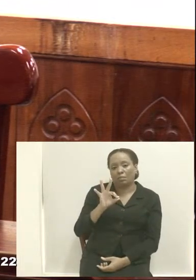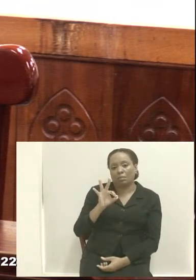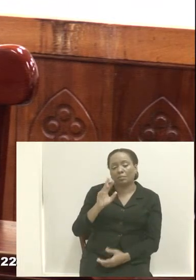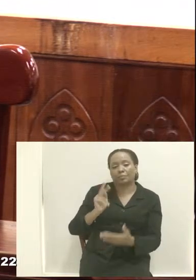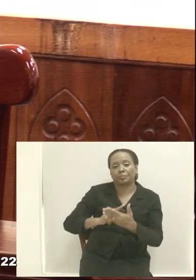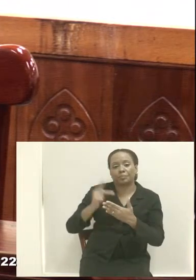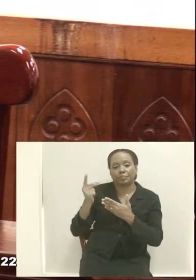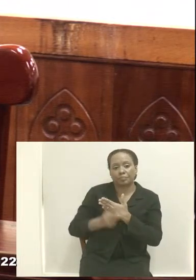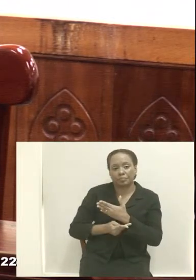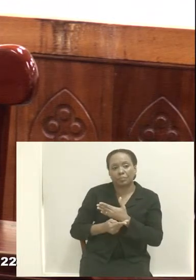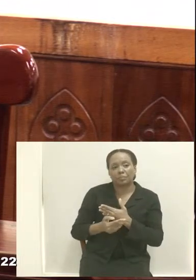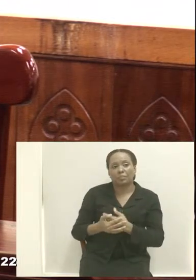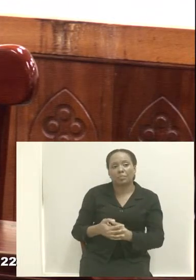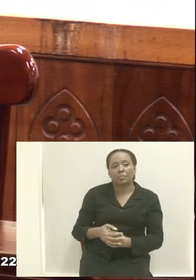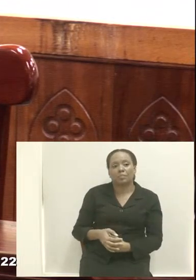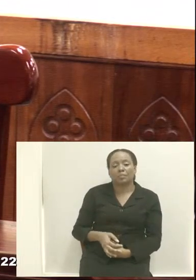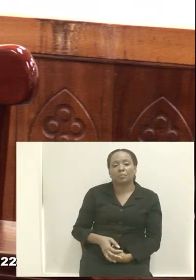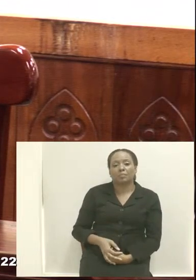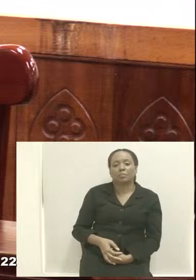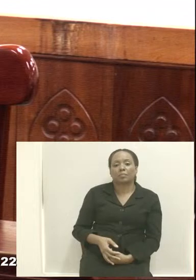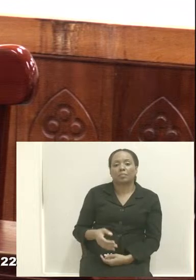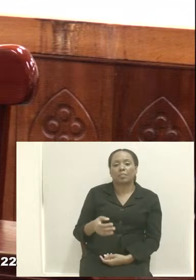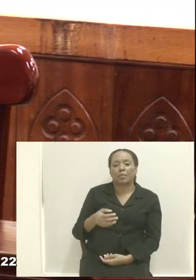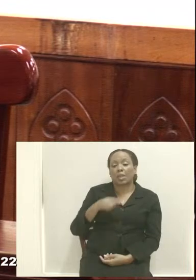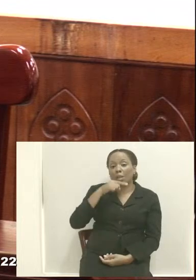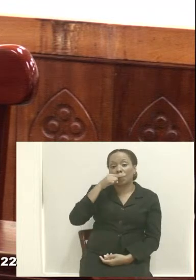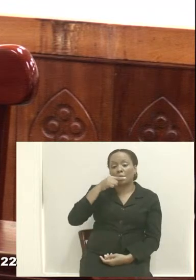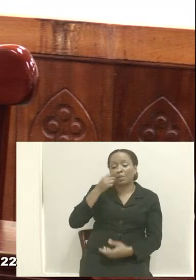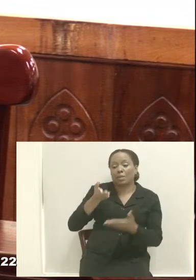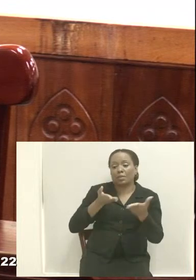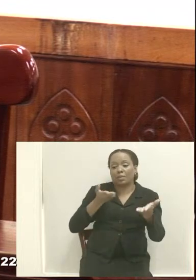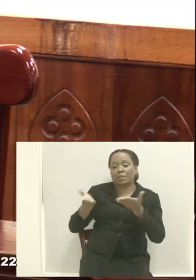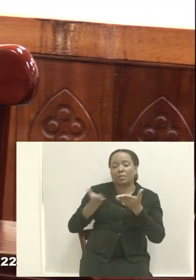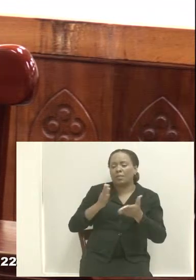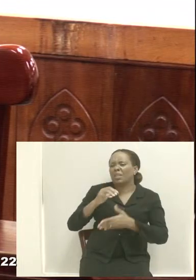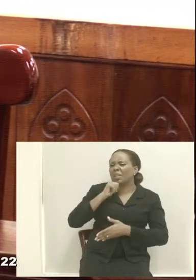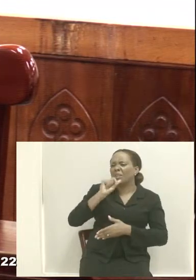focus for the creation of employment going forward.